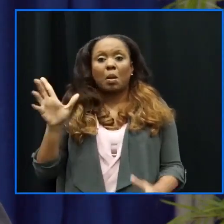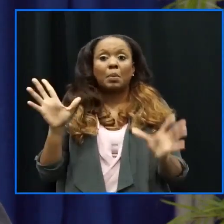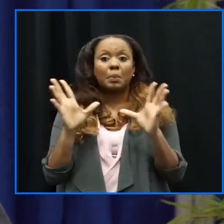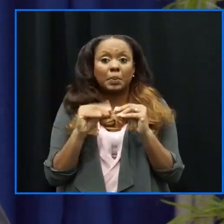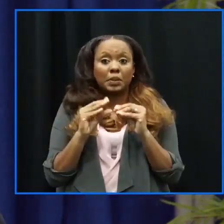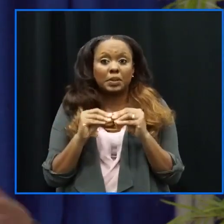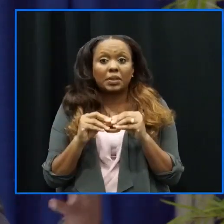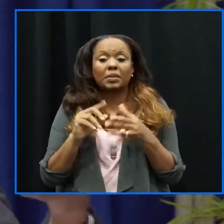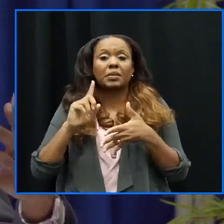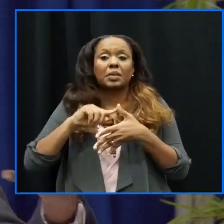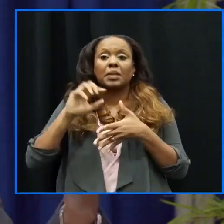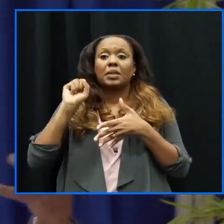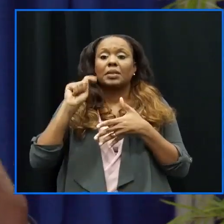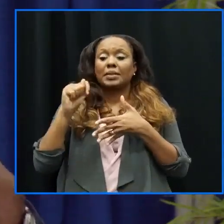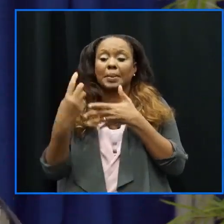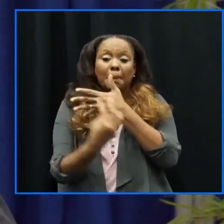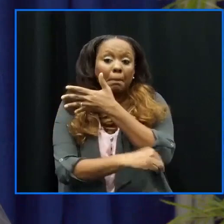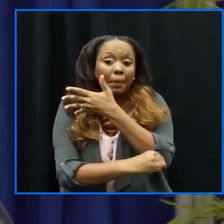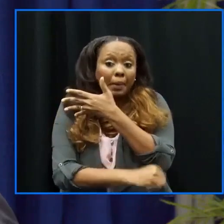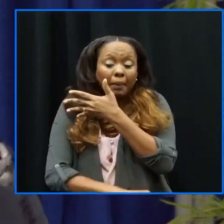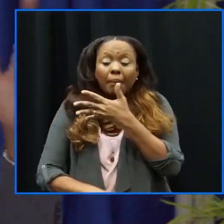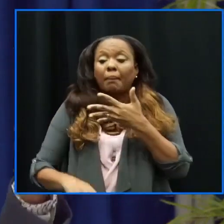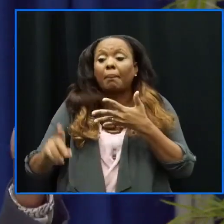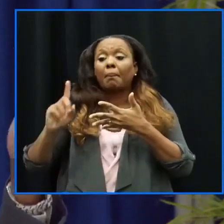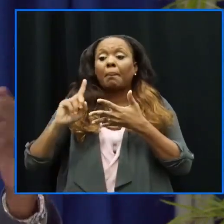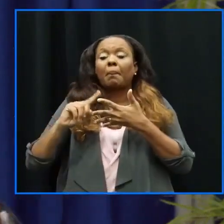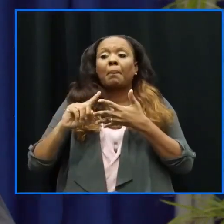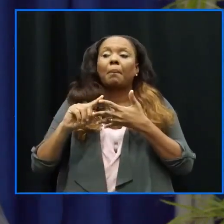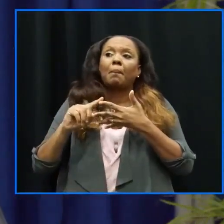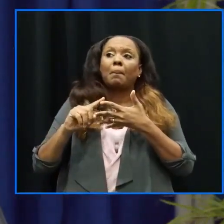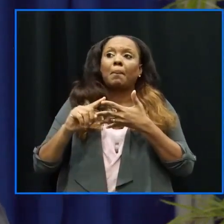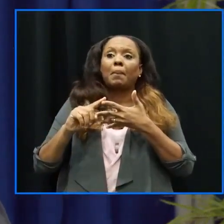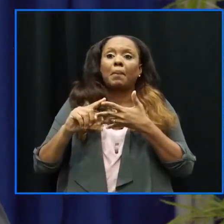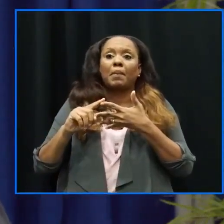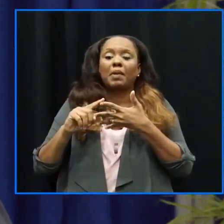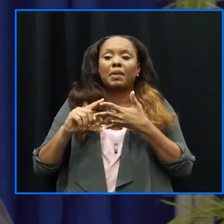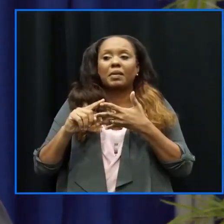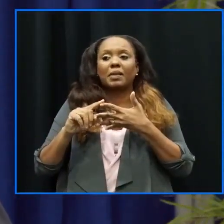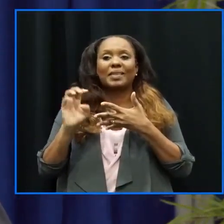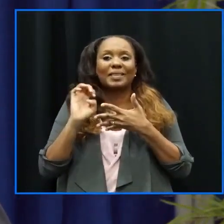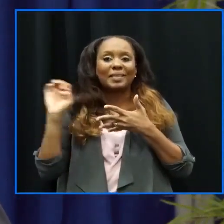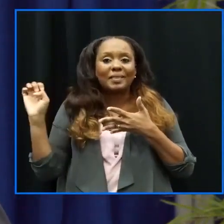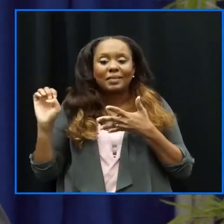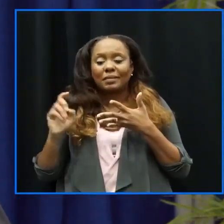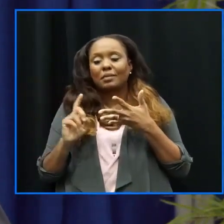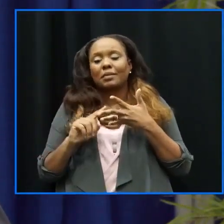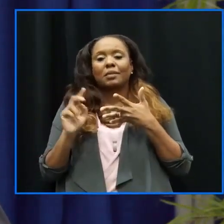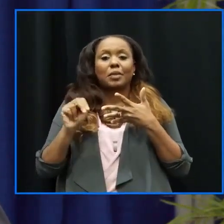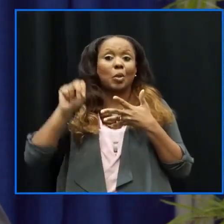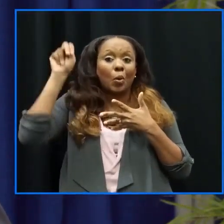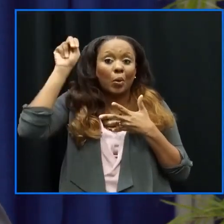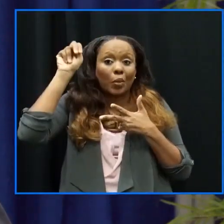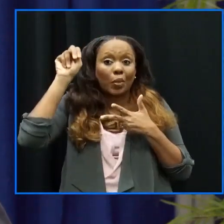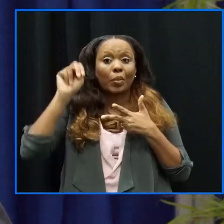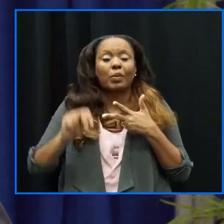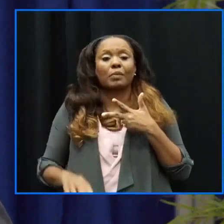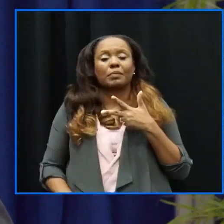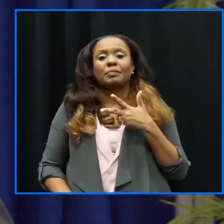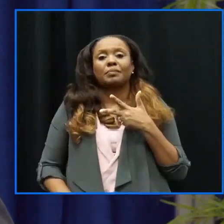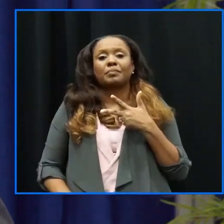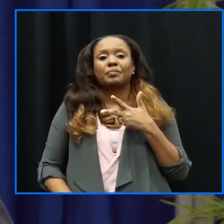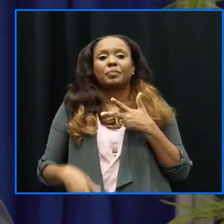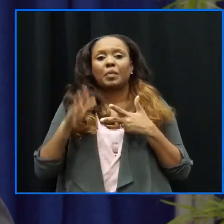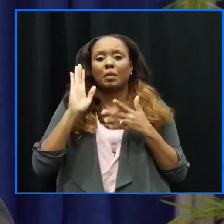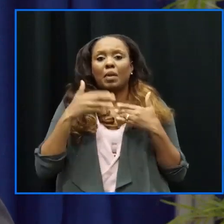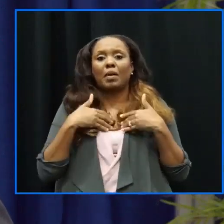so the St. Michael area, one in the east and one in the north and so we're going to have those